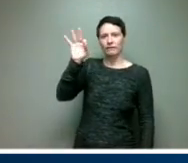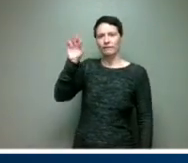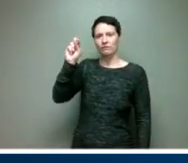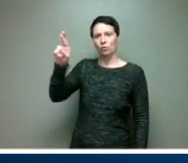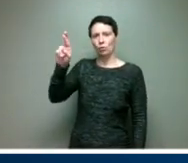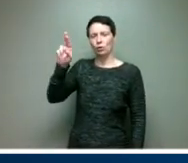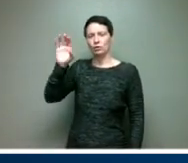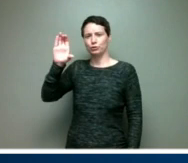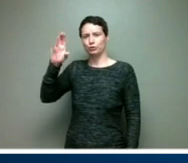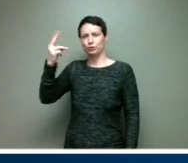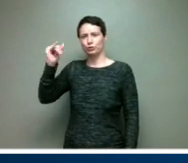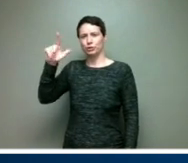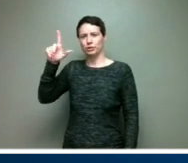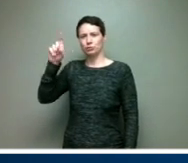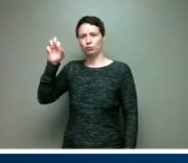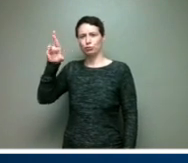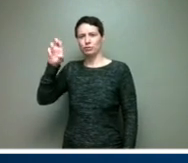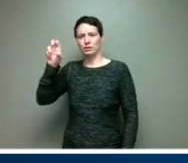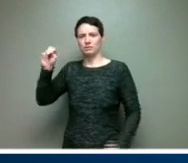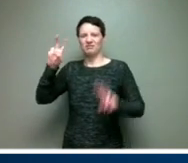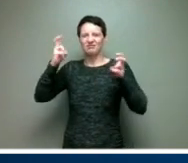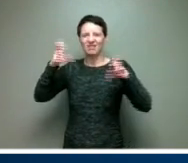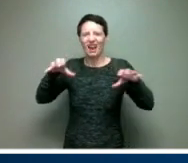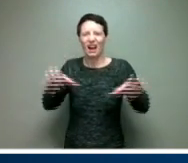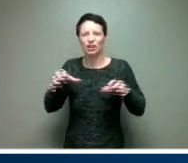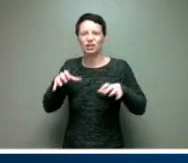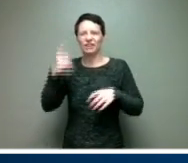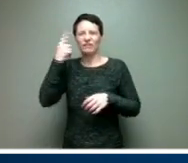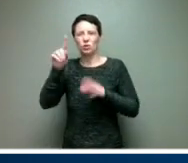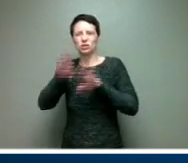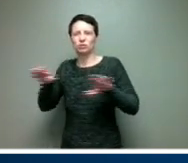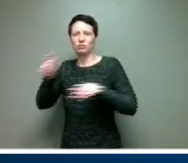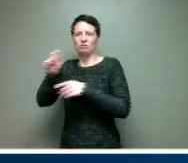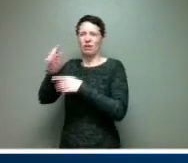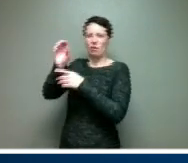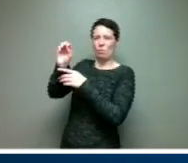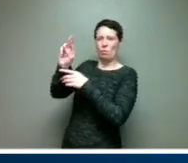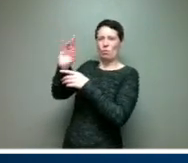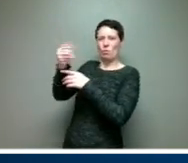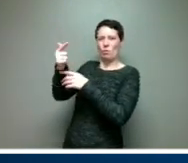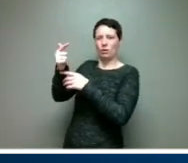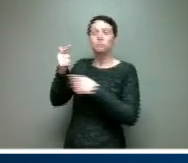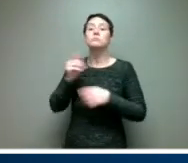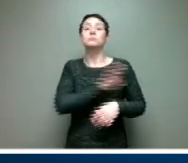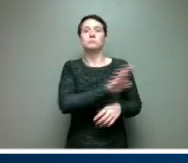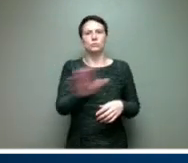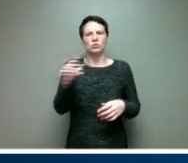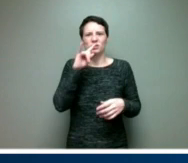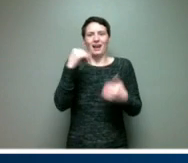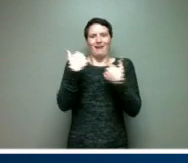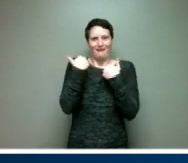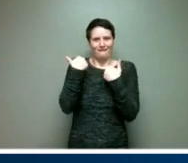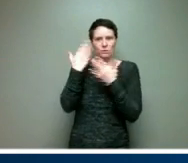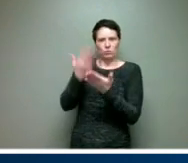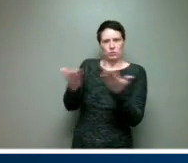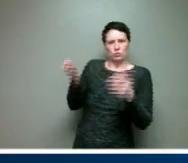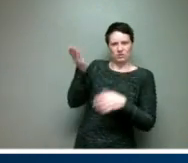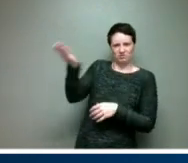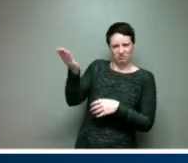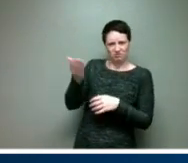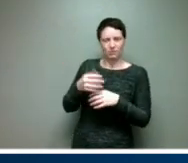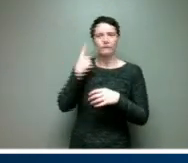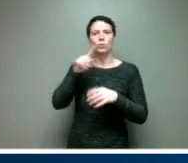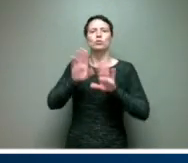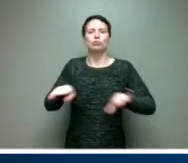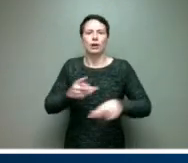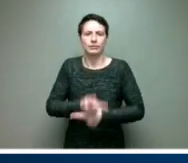you if you don't have that yet. We all know that critical brain development happens before age 5, and it helps kids be prepared to learn